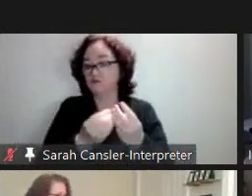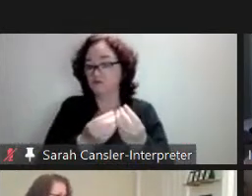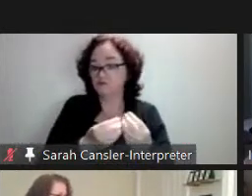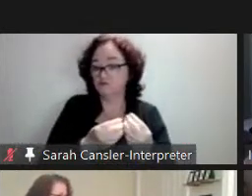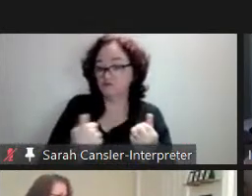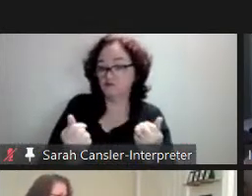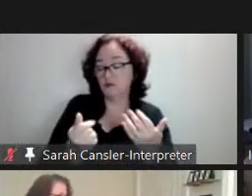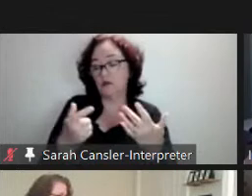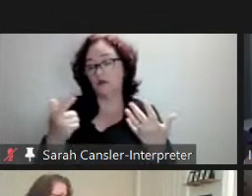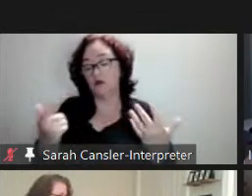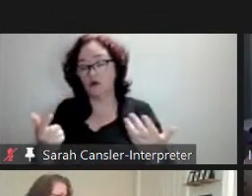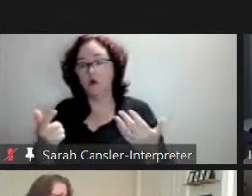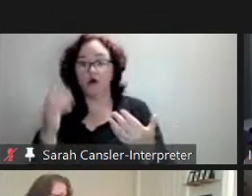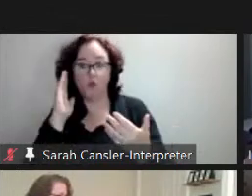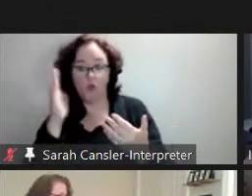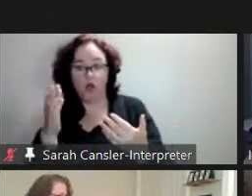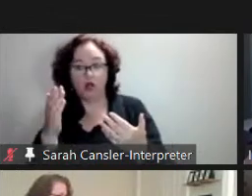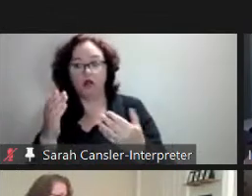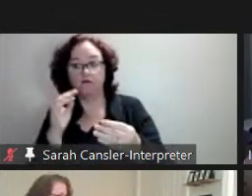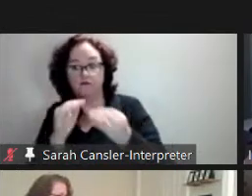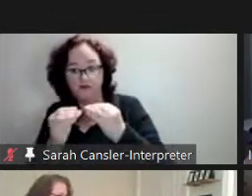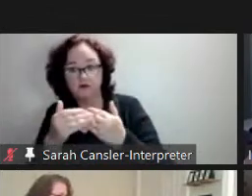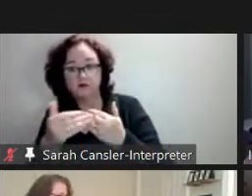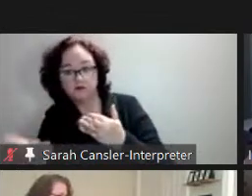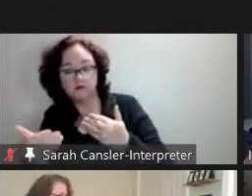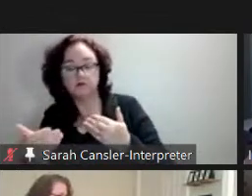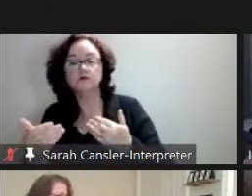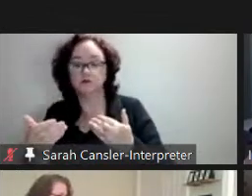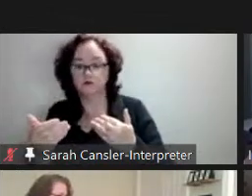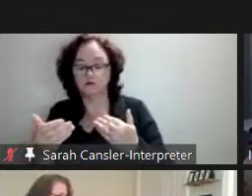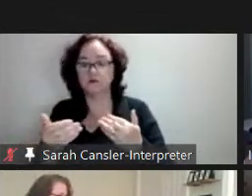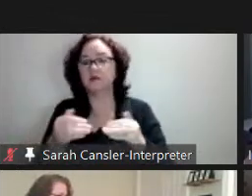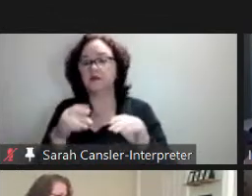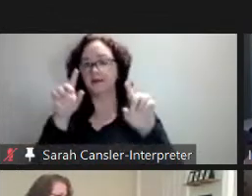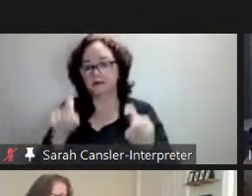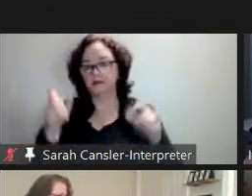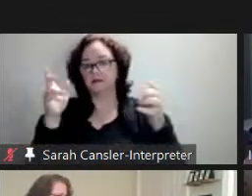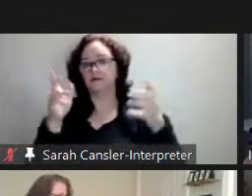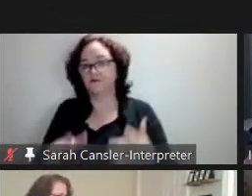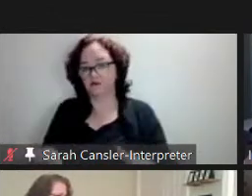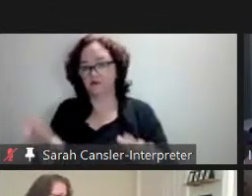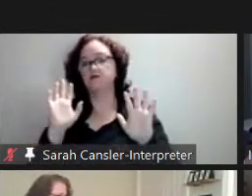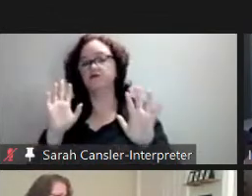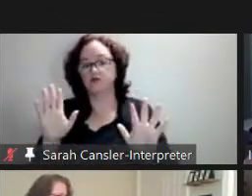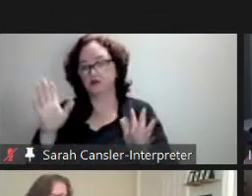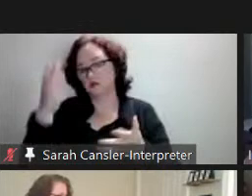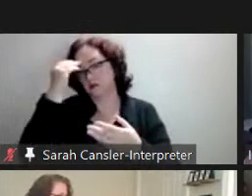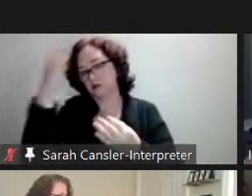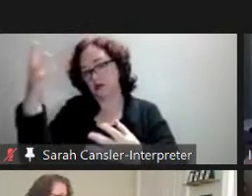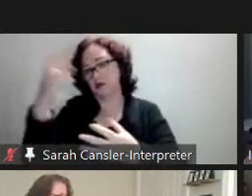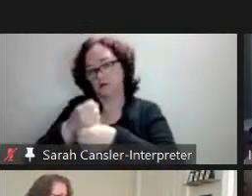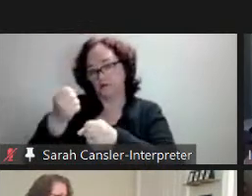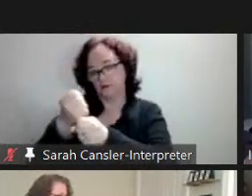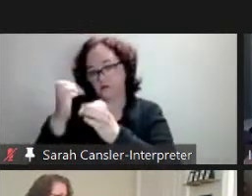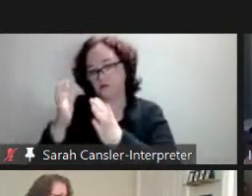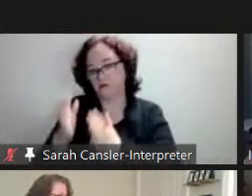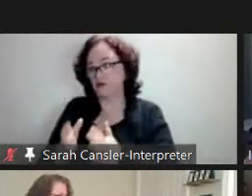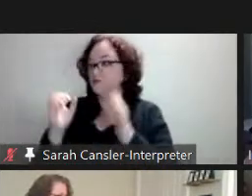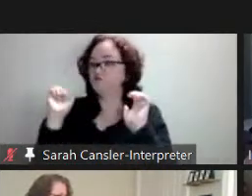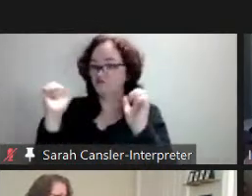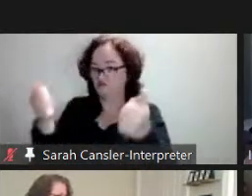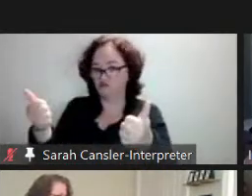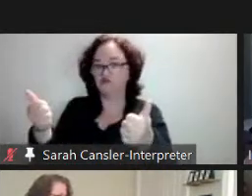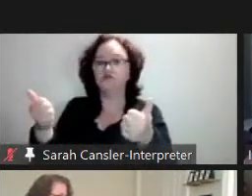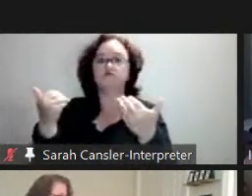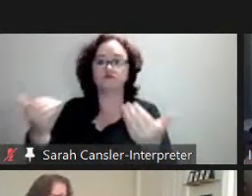to get corrected, we'll end the prototype test and tell the manufacturer that we're okay to start